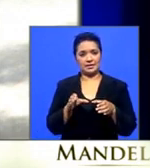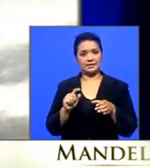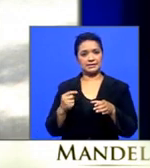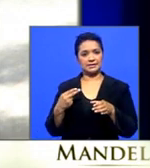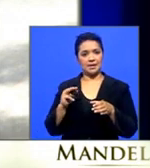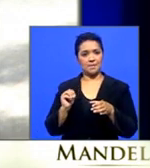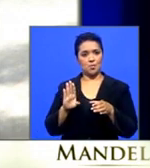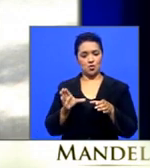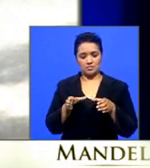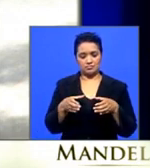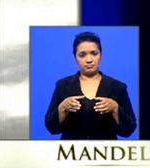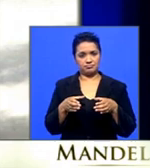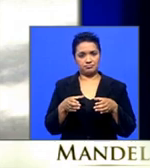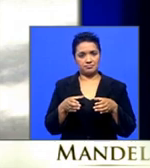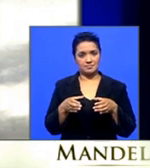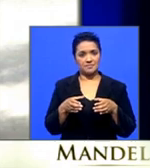Now, here in this